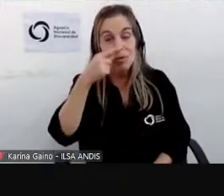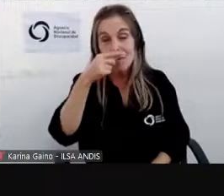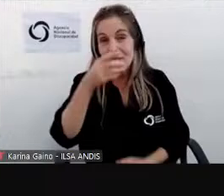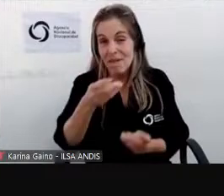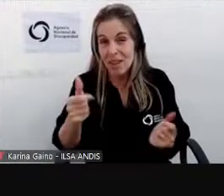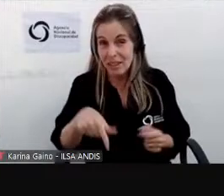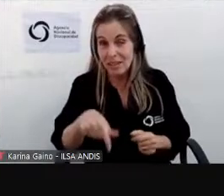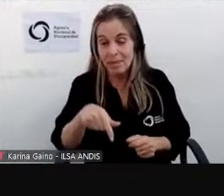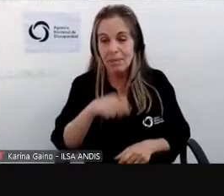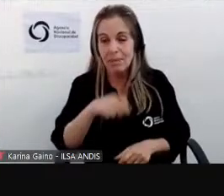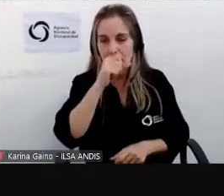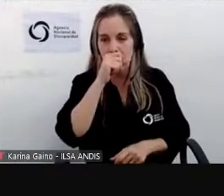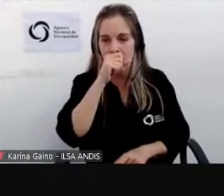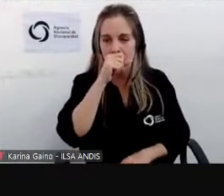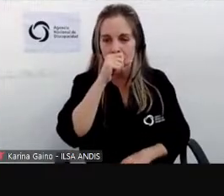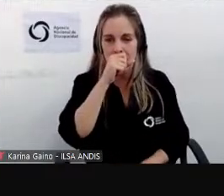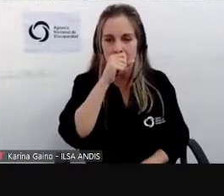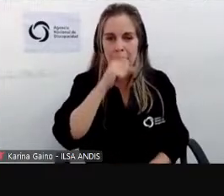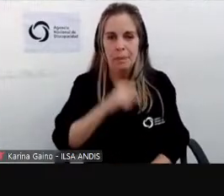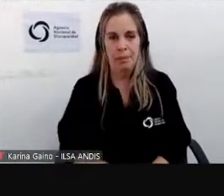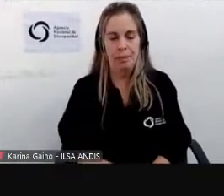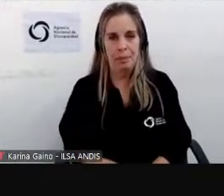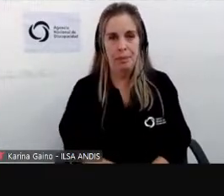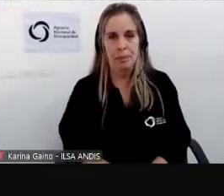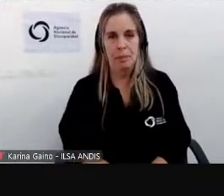In order to conclude now,